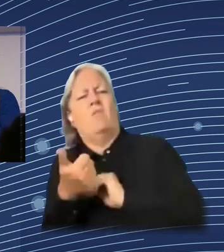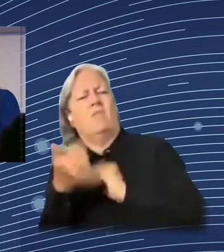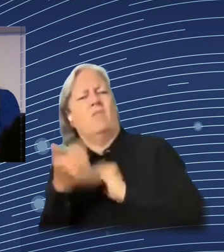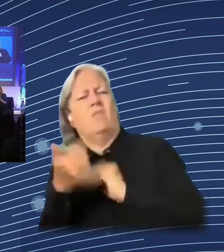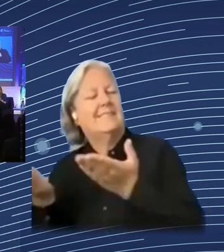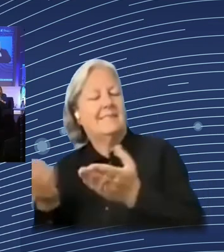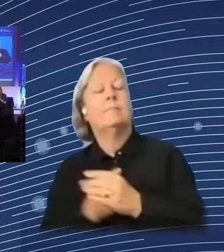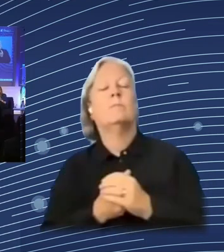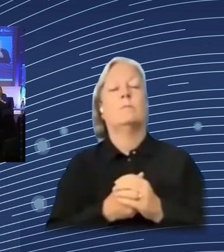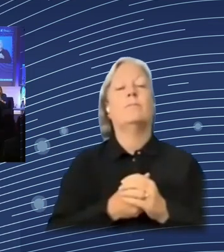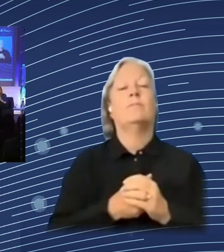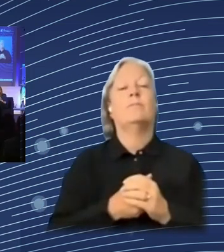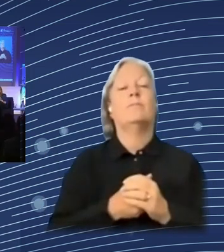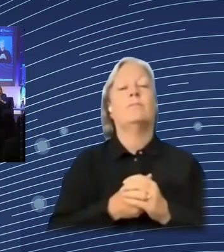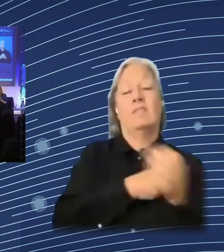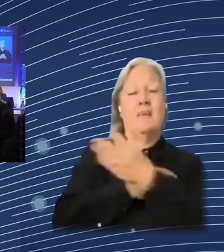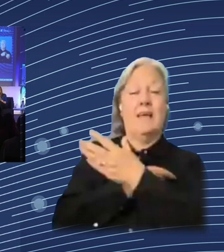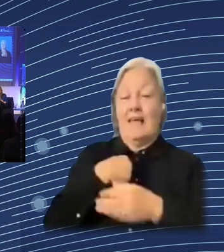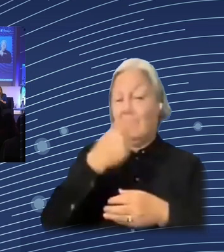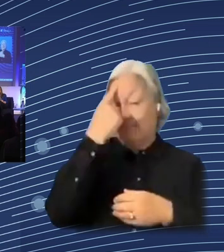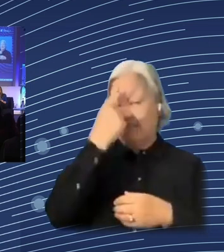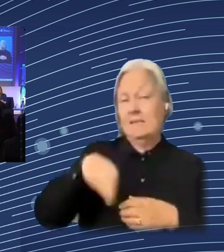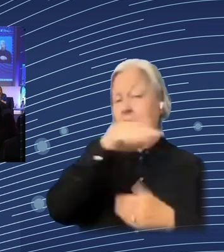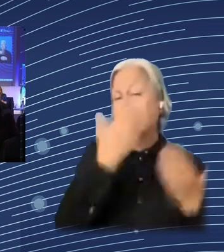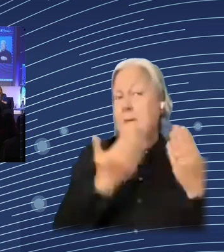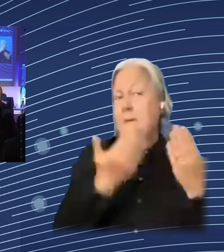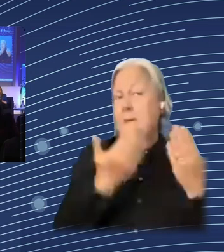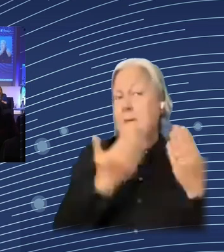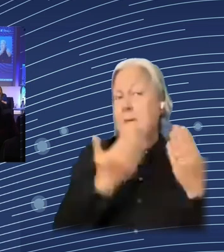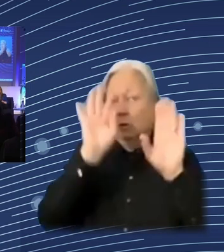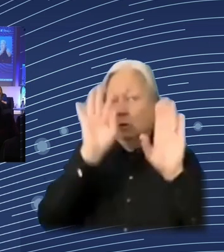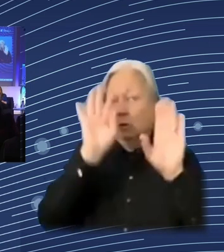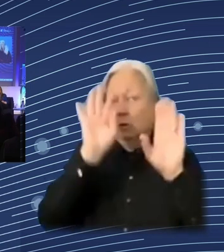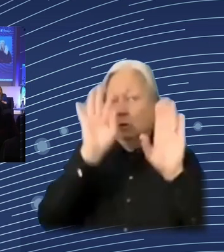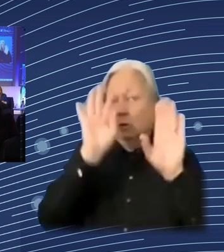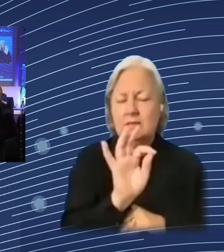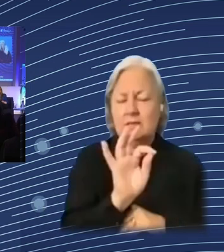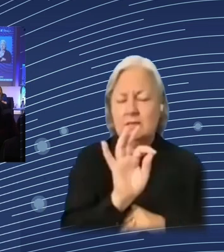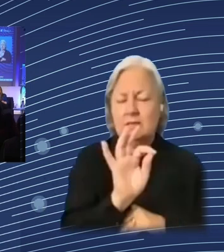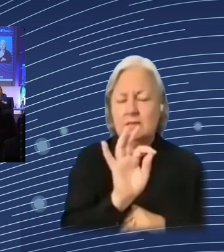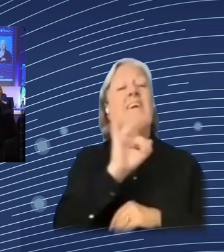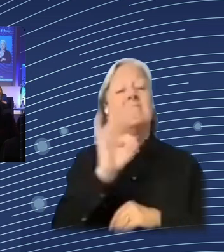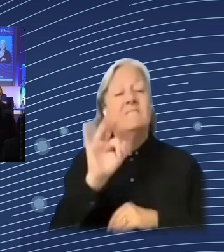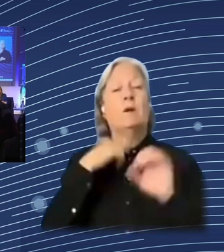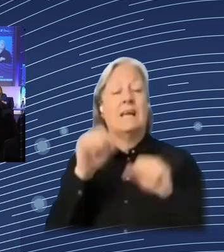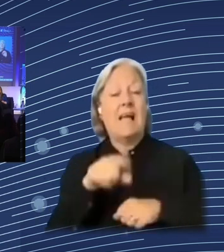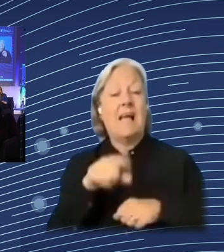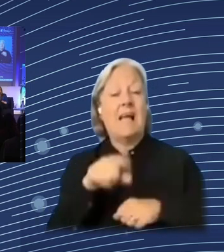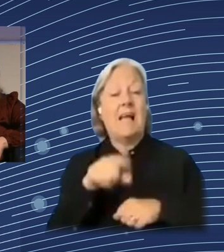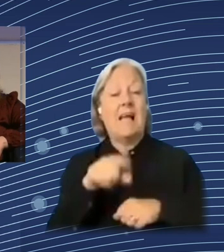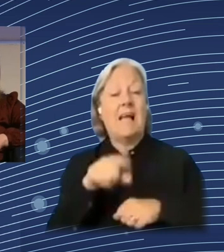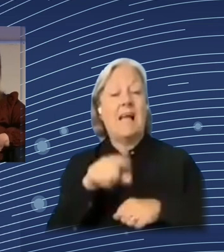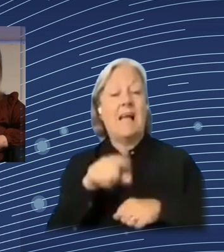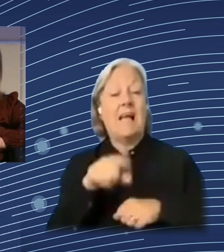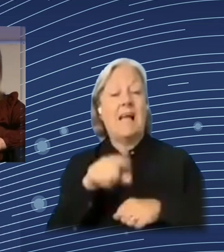can have a lot of Q&As about, but maybe the one of the main things is that if we can gather the data continuously,